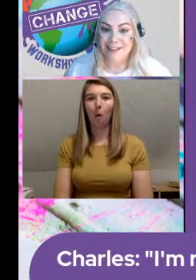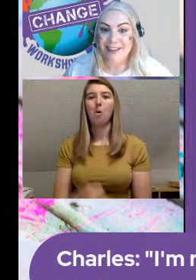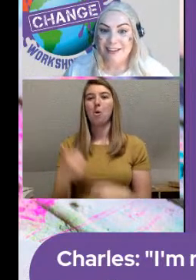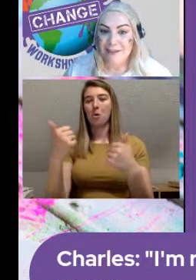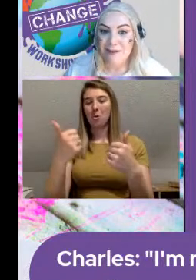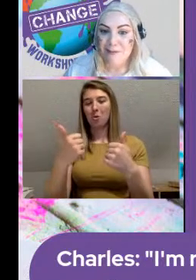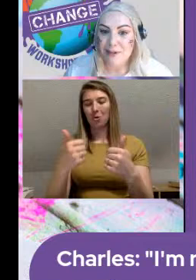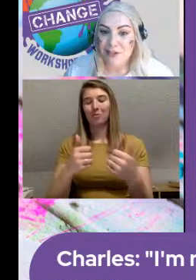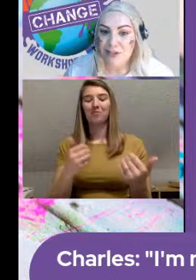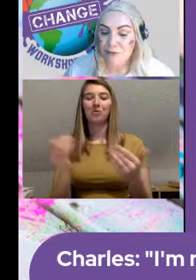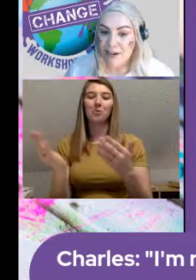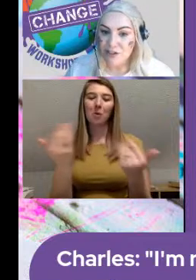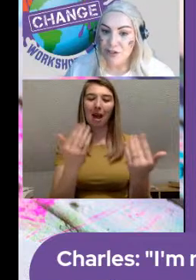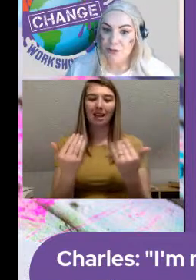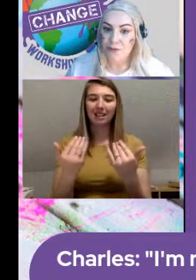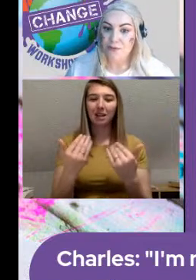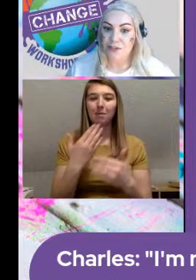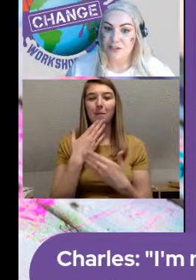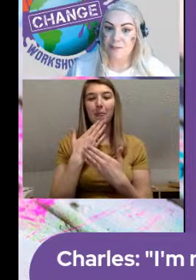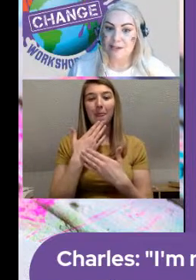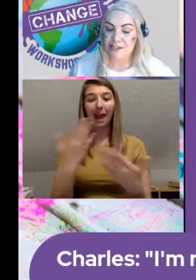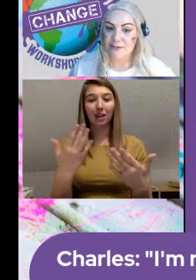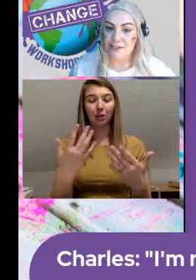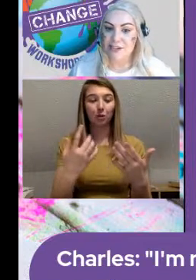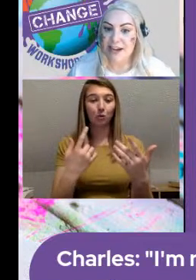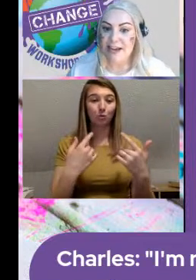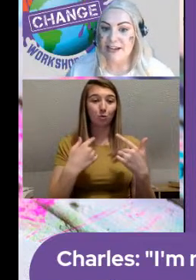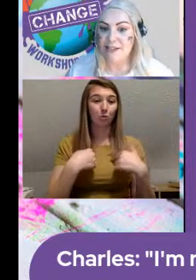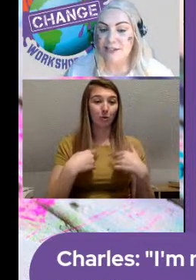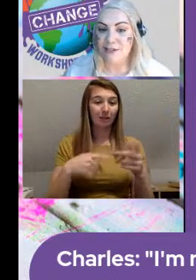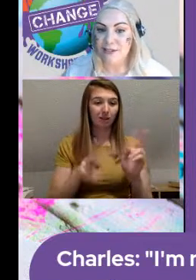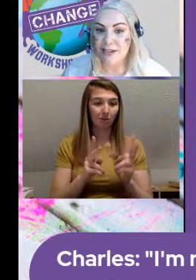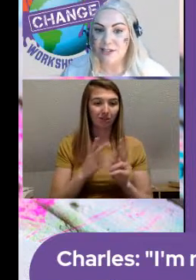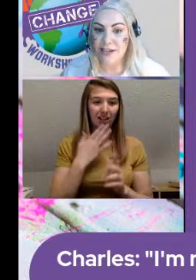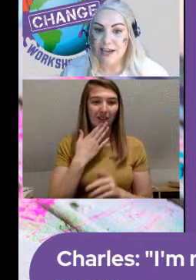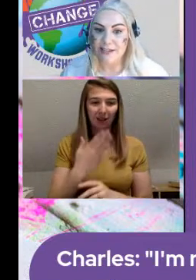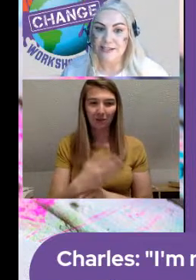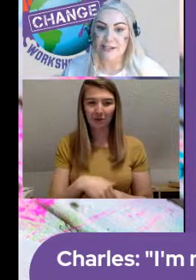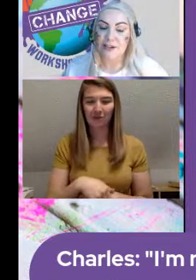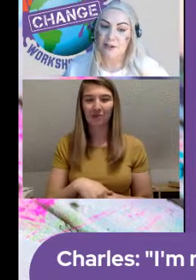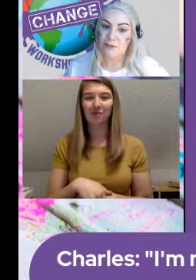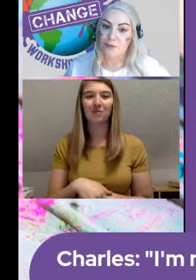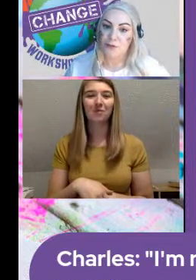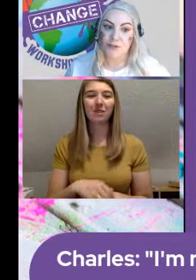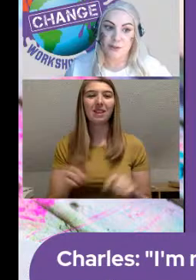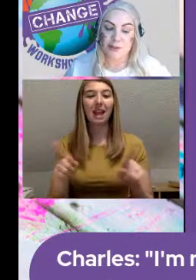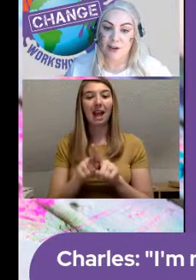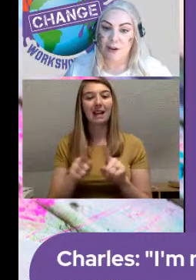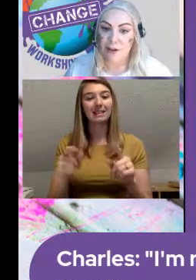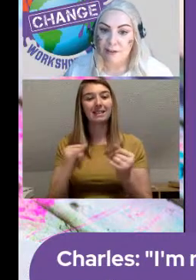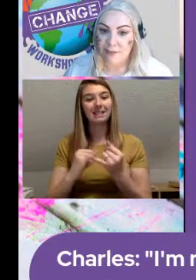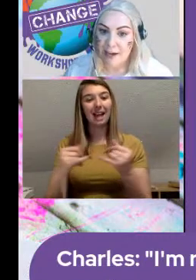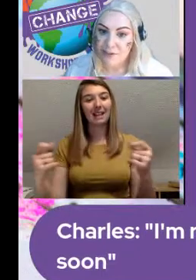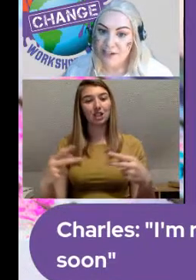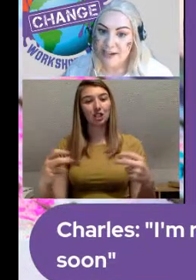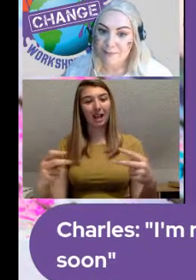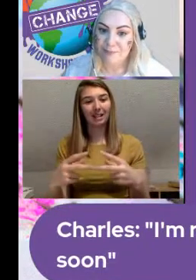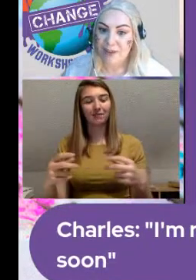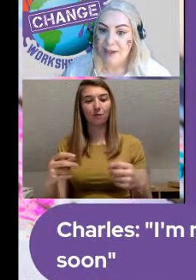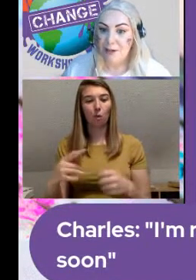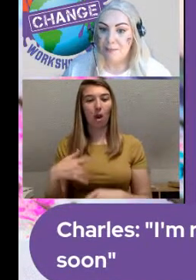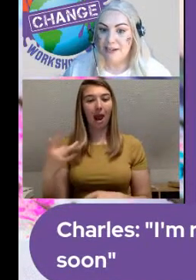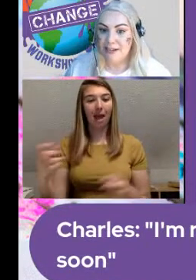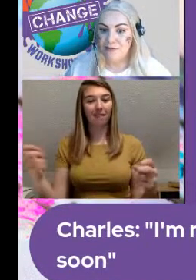Okay. Thank you very much, Rachel, for doing the BSL today, and to Stage Text for doing our live